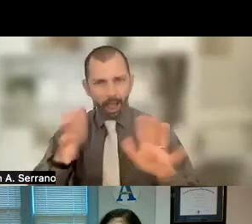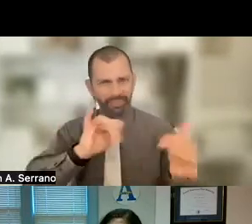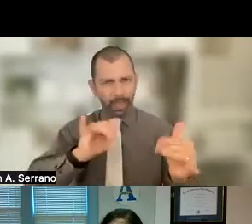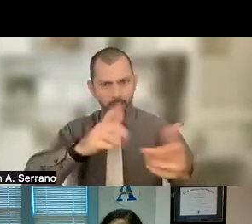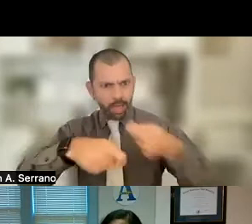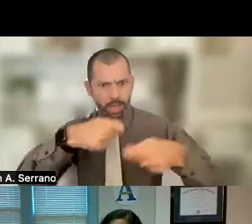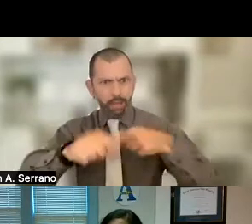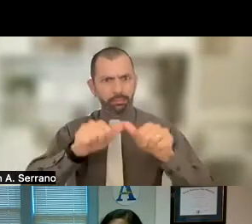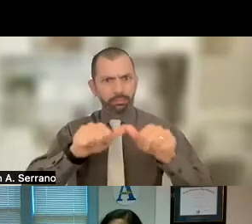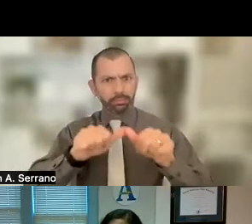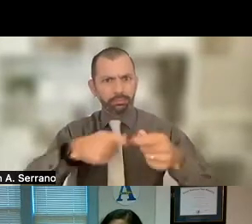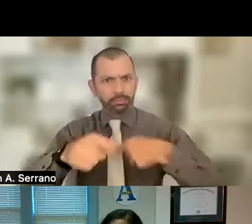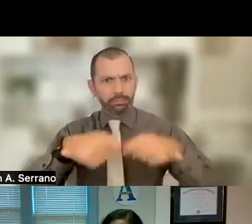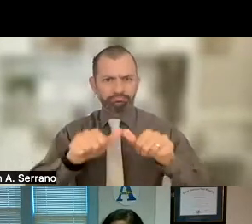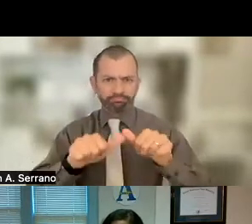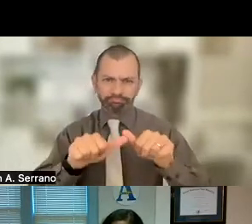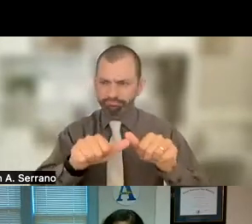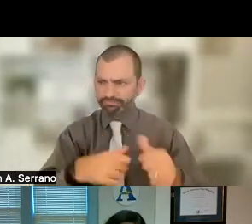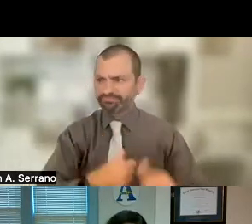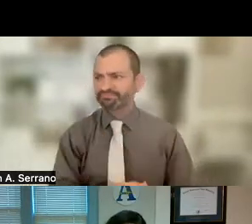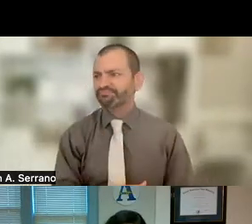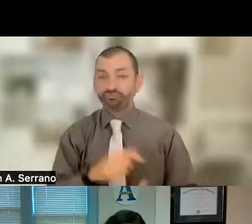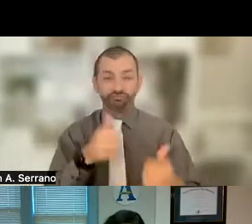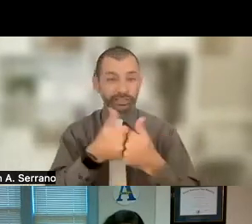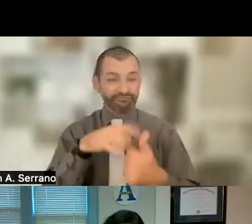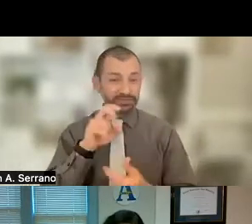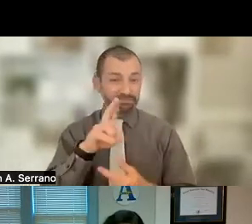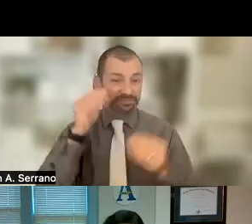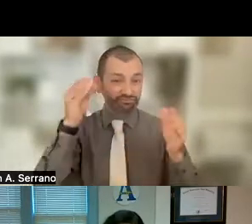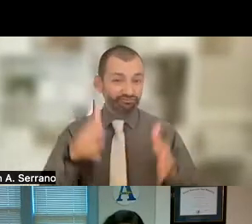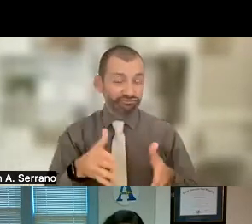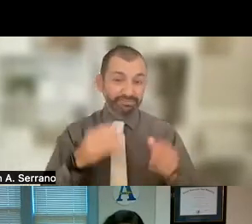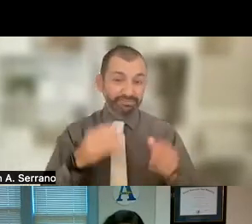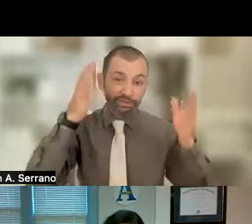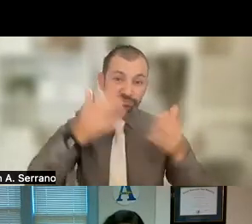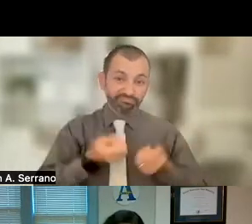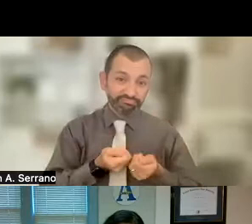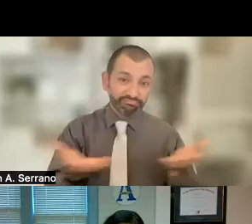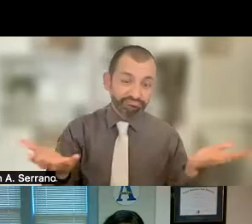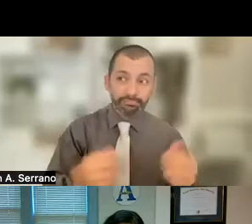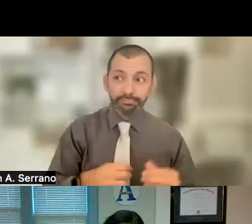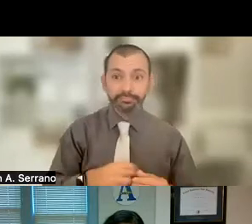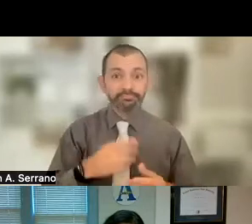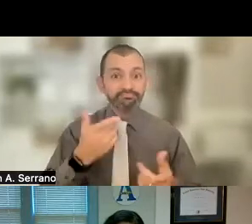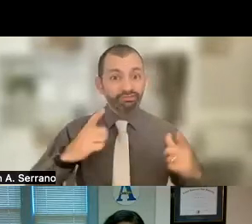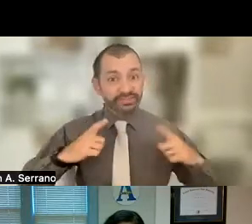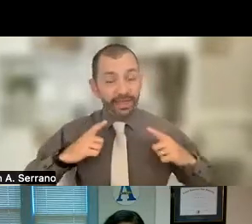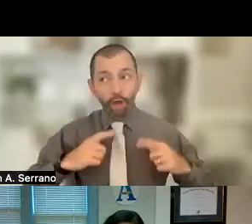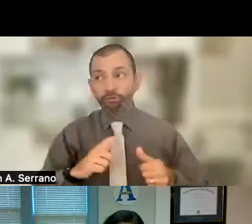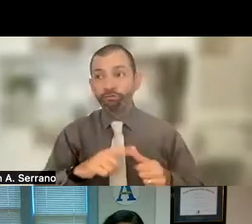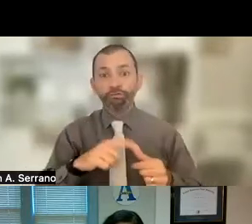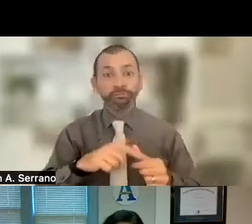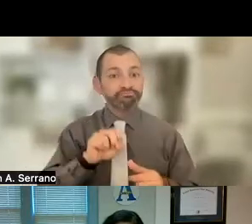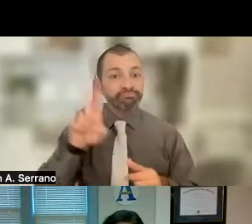of instruction has really had an impact. And going back and forth between that over the last 2 years has been a challenge.